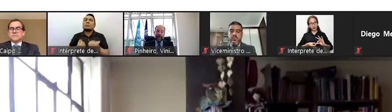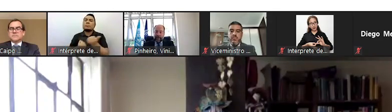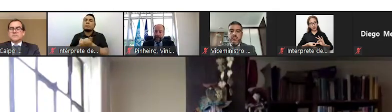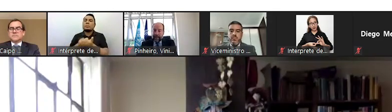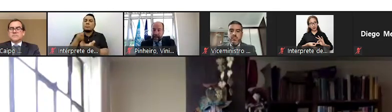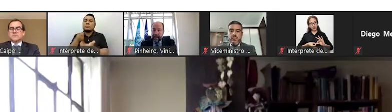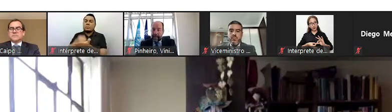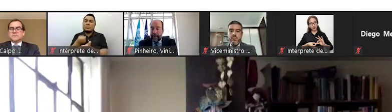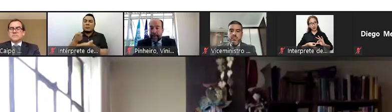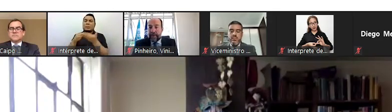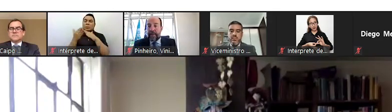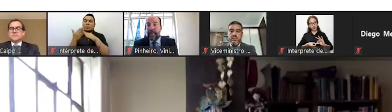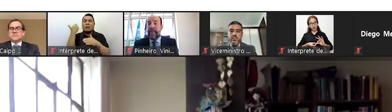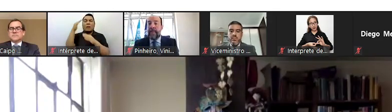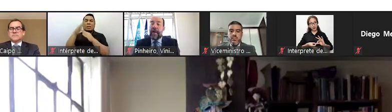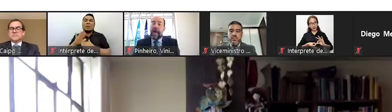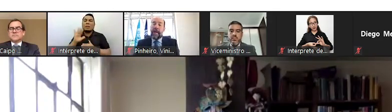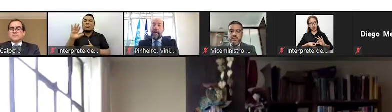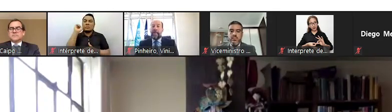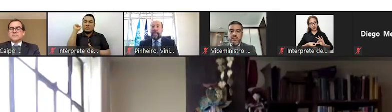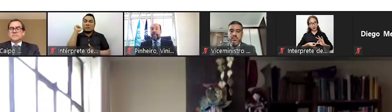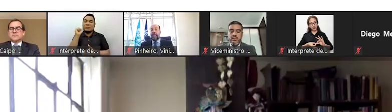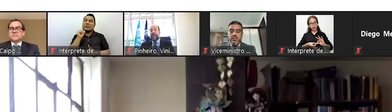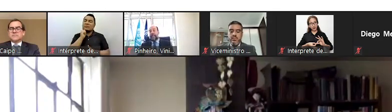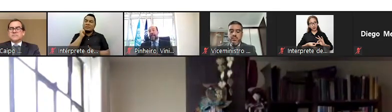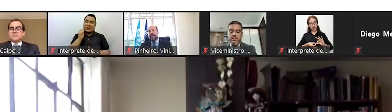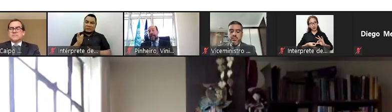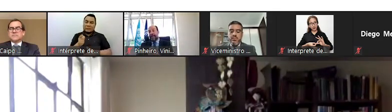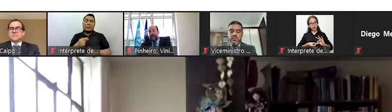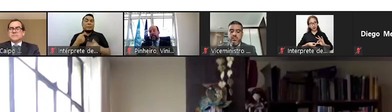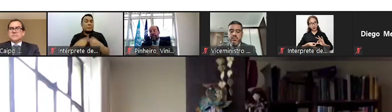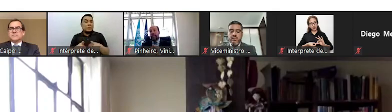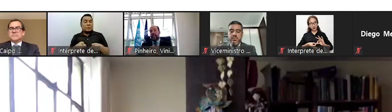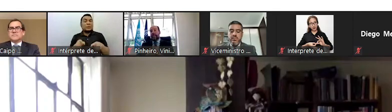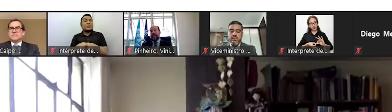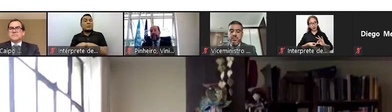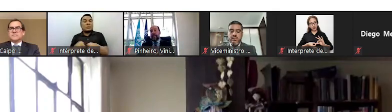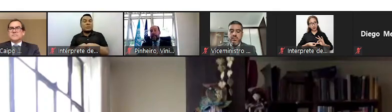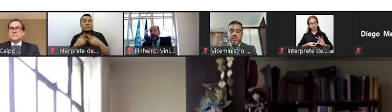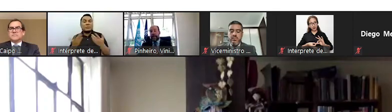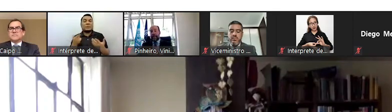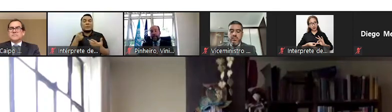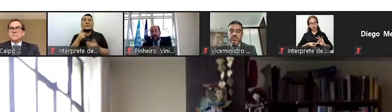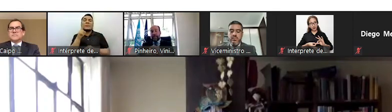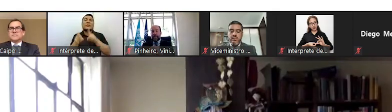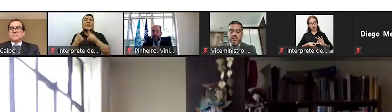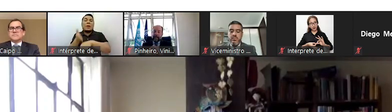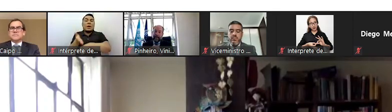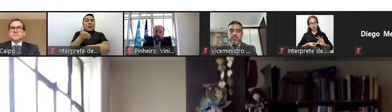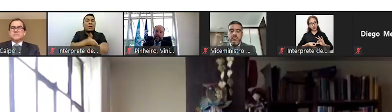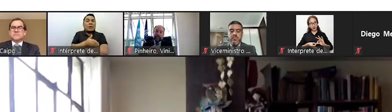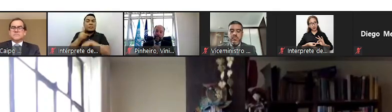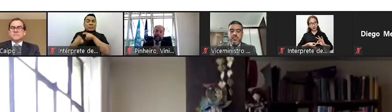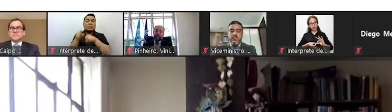been taken into account for the people that have been uh whose rights have been violated and the previous